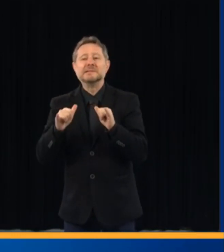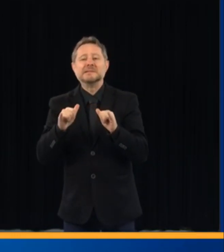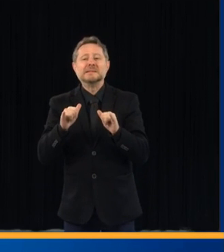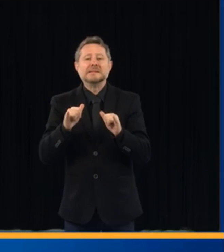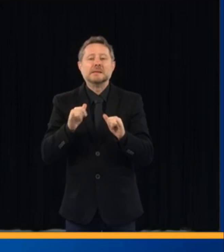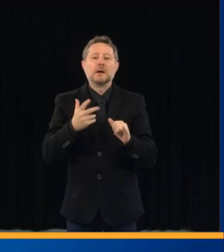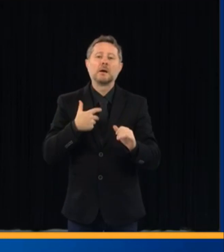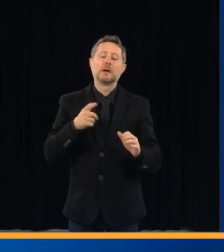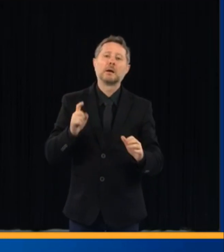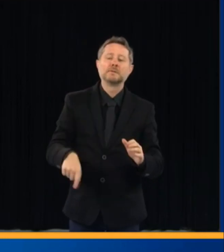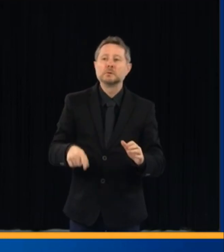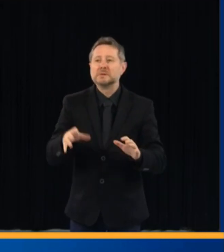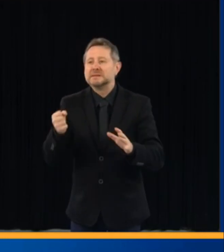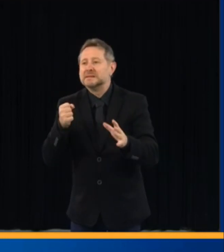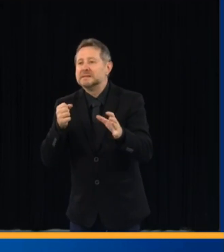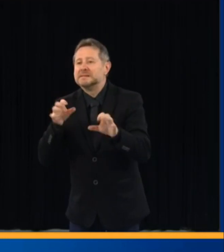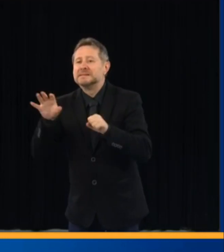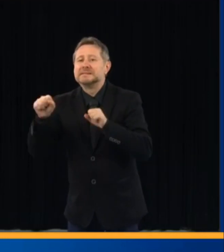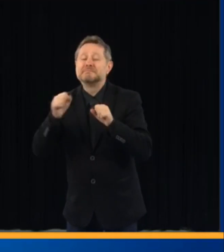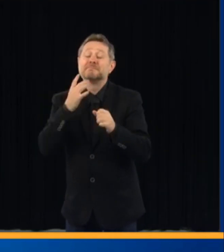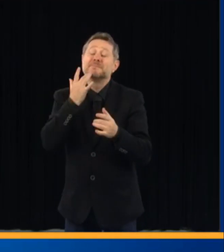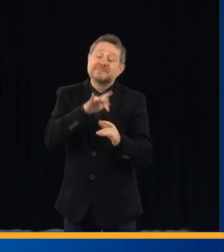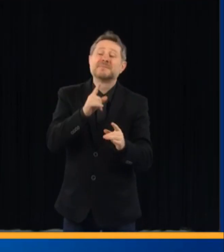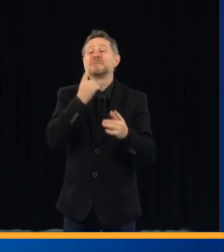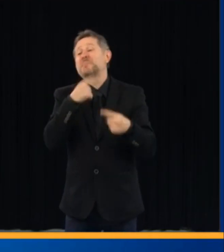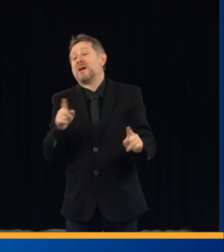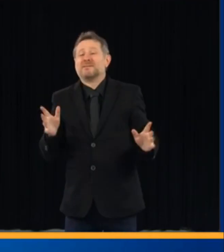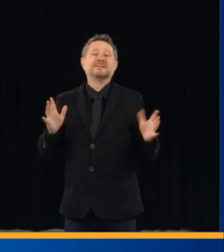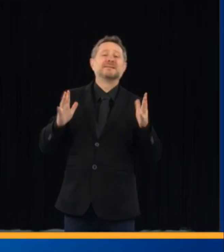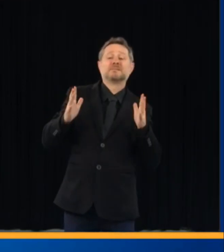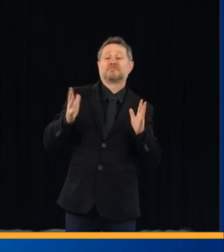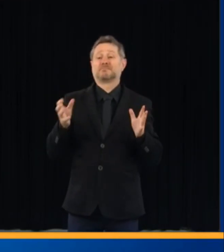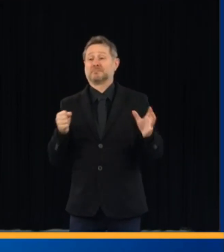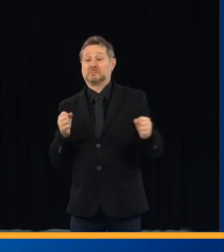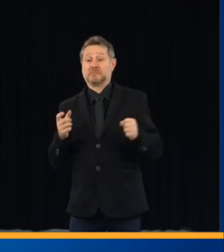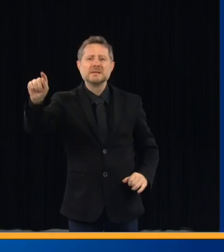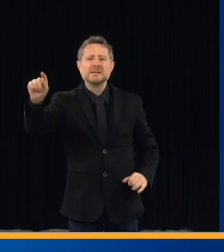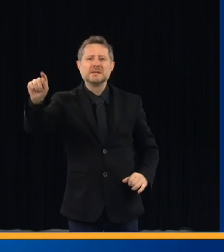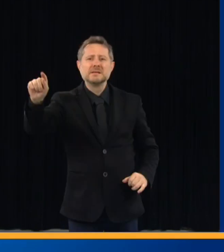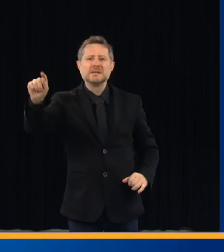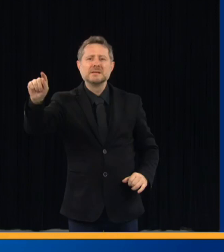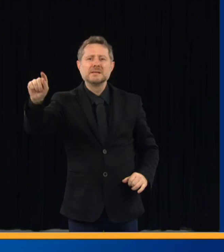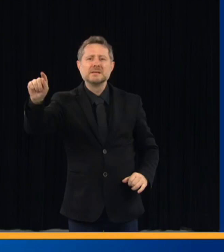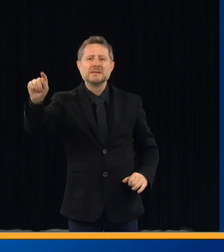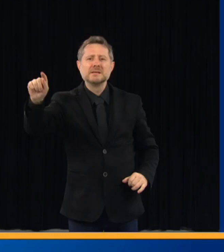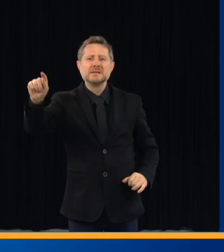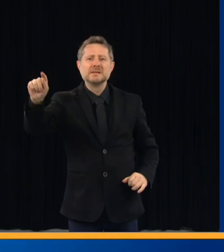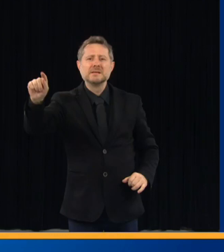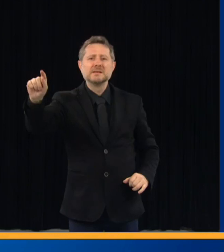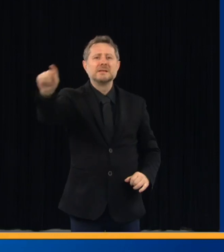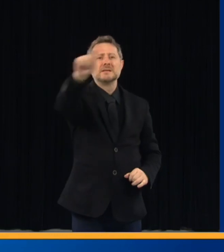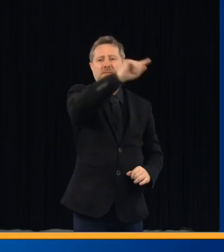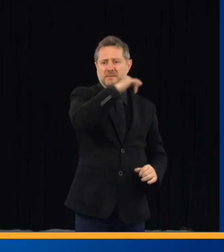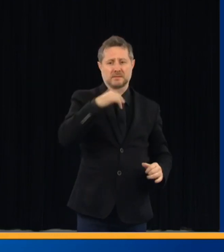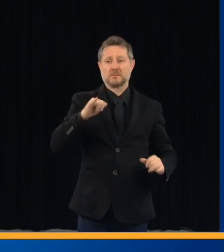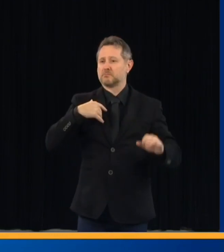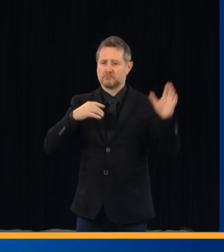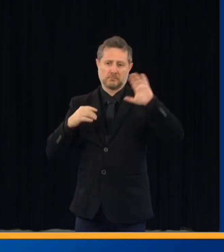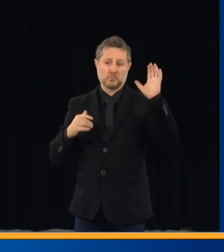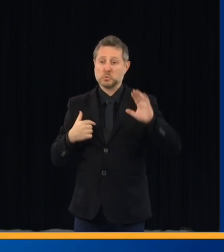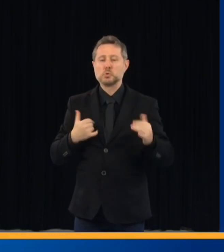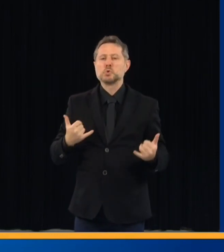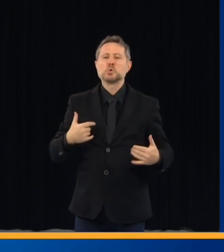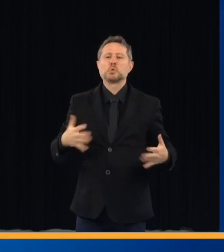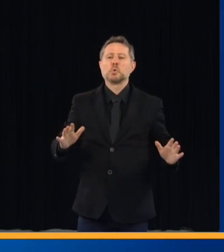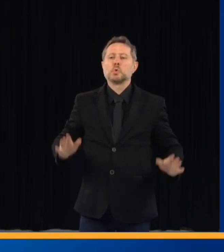also still in the business of looking for ventilators, to buy ventilators. It's too late to ask a company to make